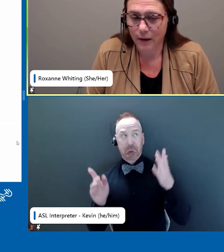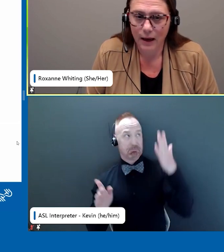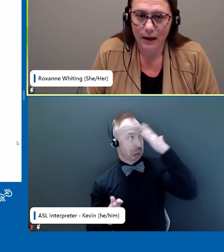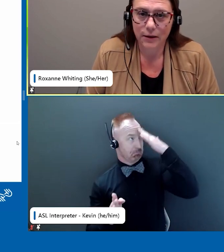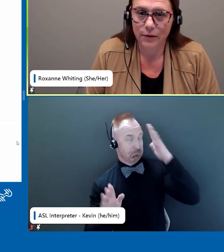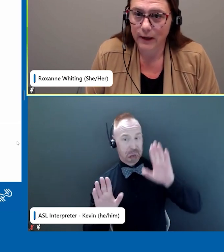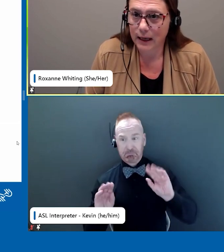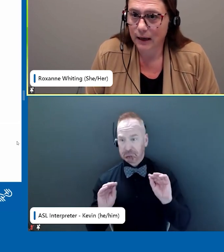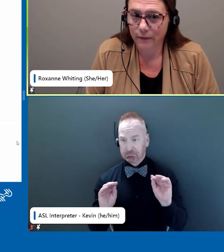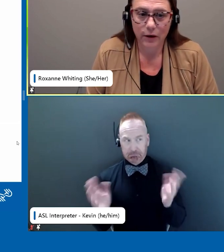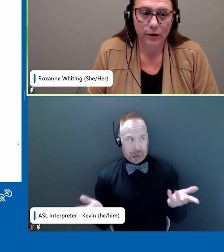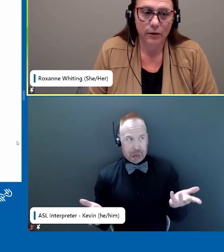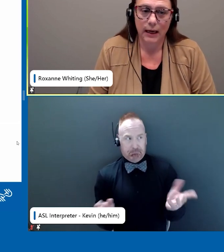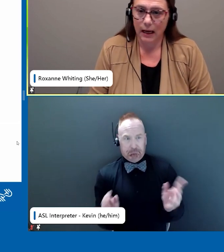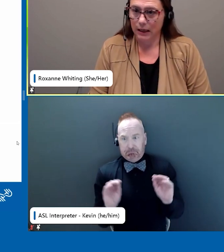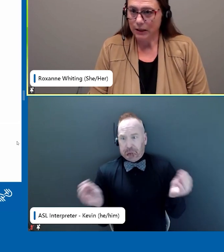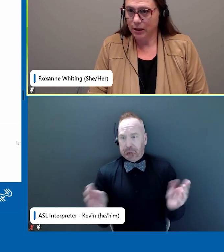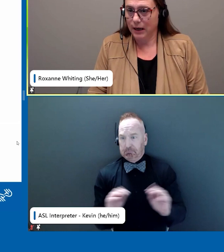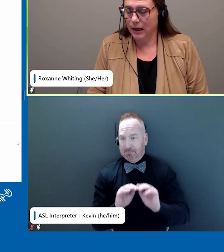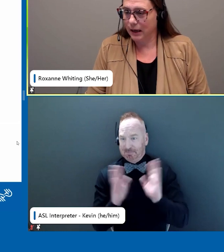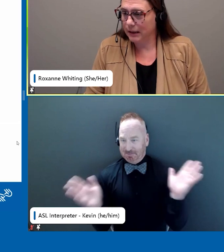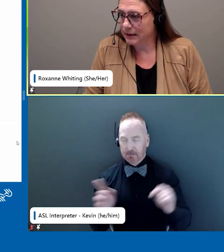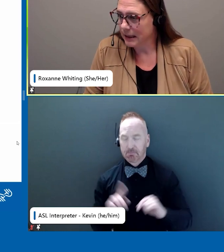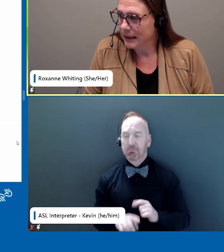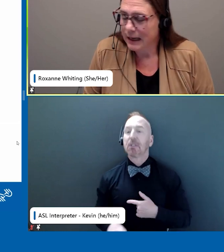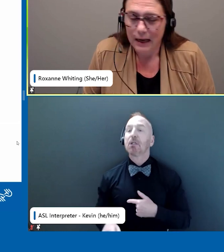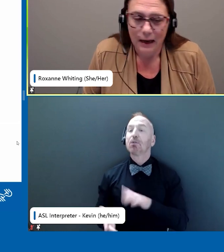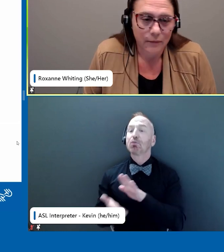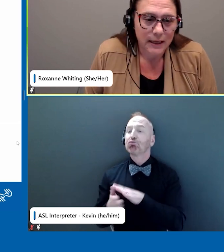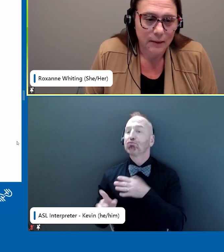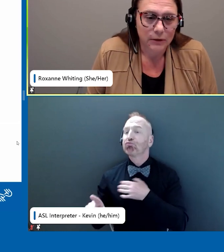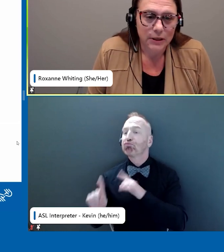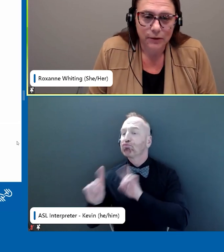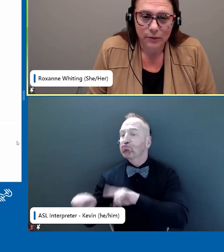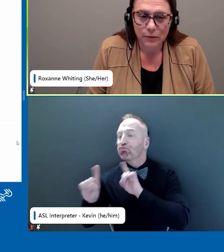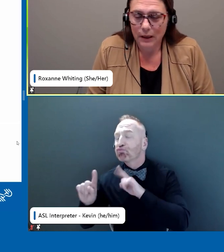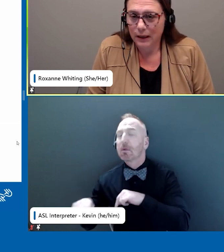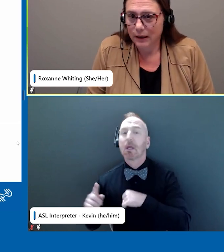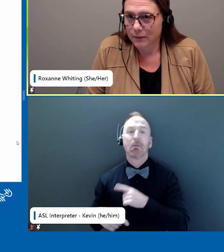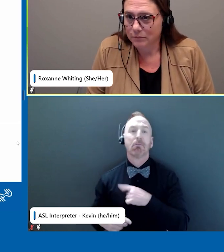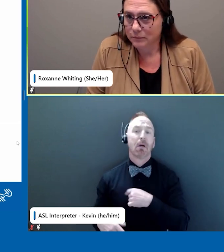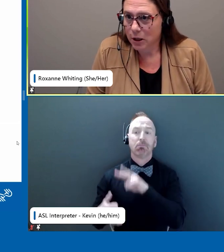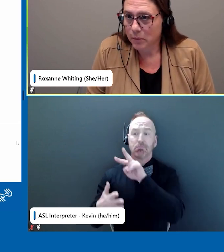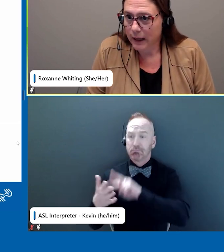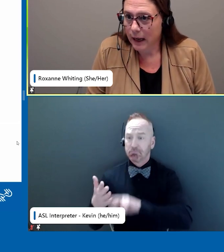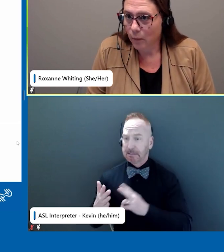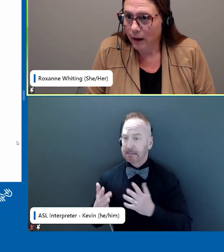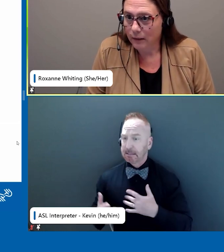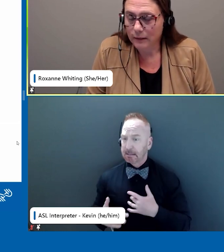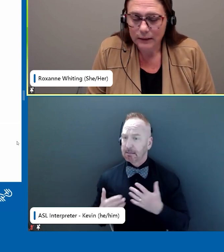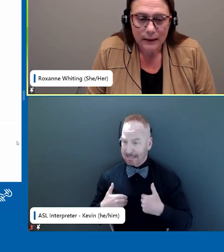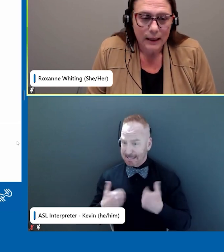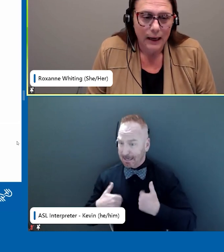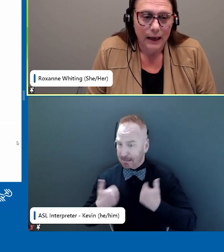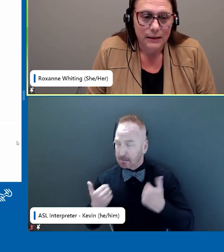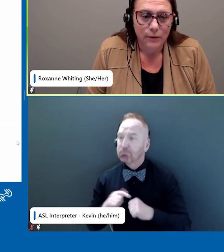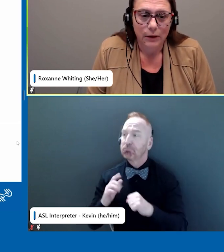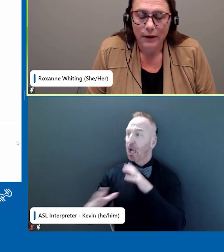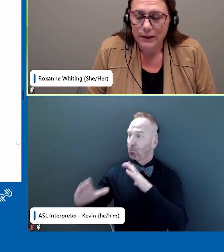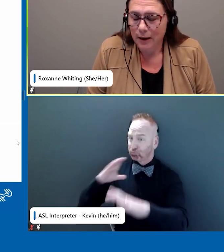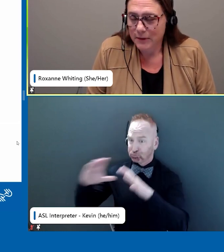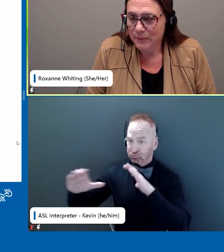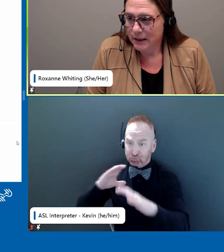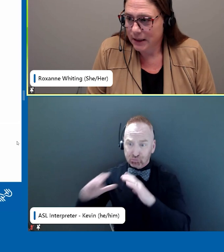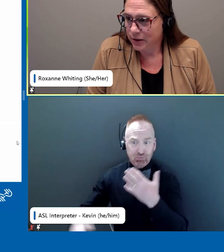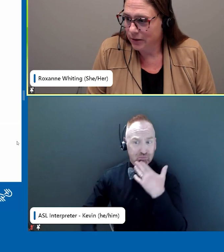I don't know, I started reading at a very early age, and I was able to communicate well. And so a